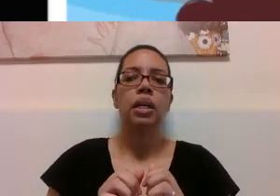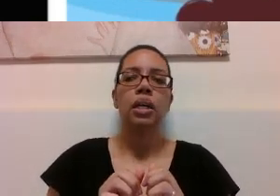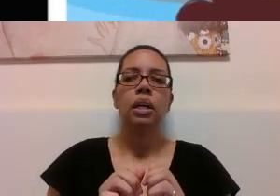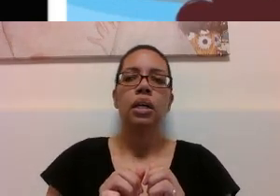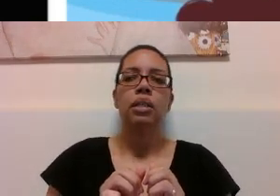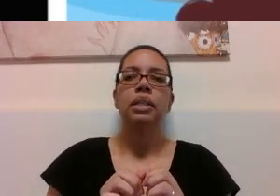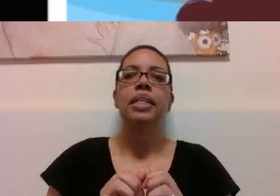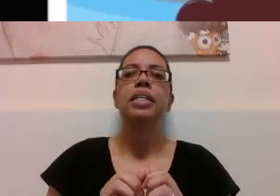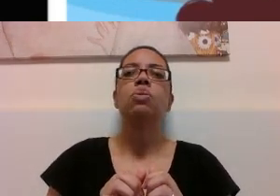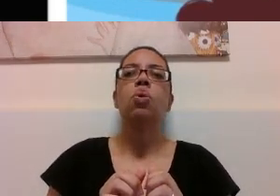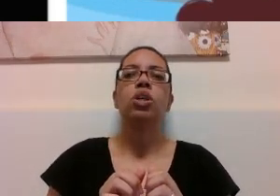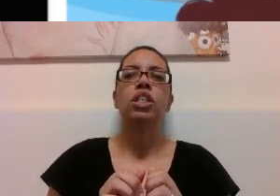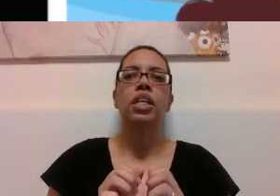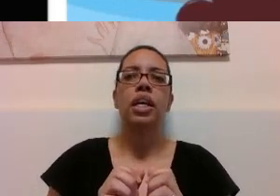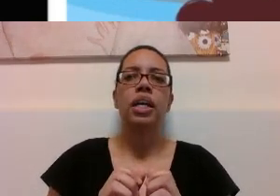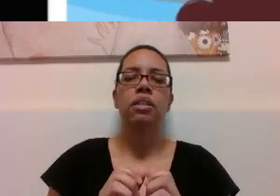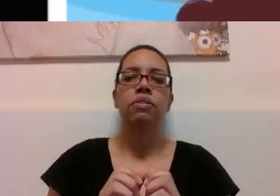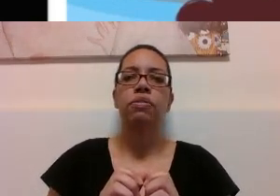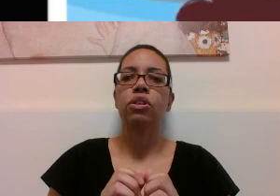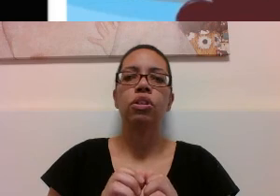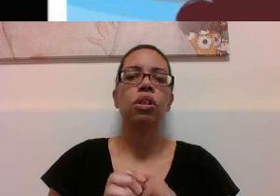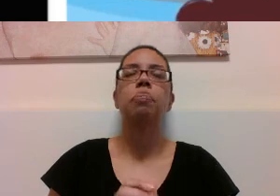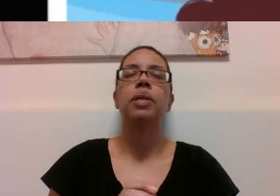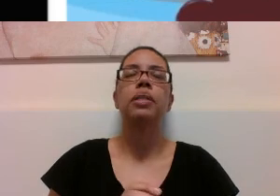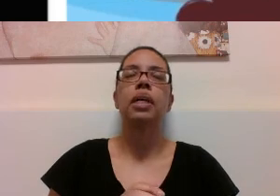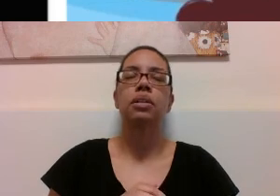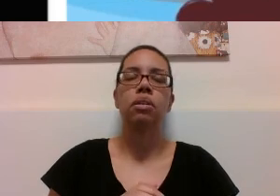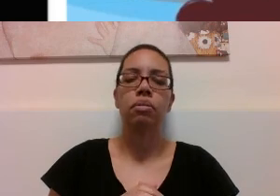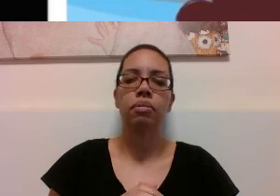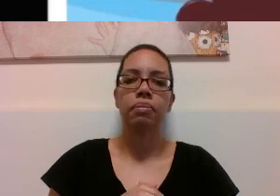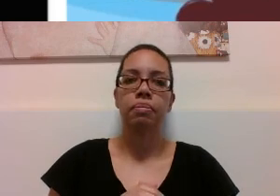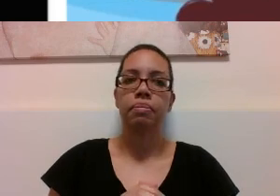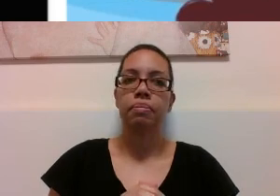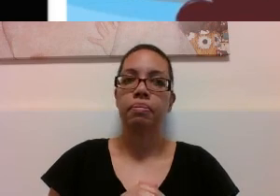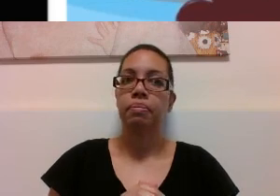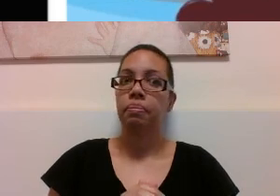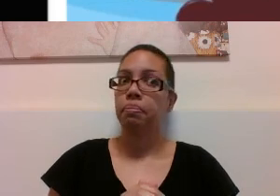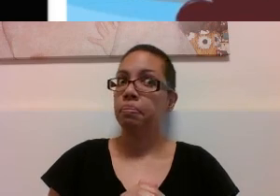Surely, this was the end for Super Tato.